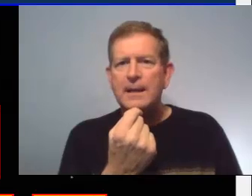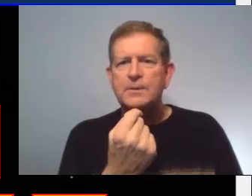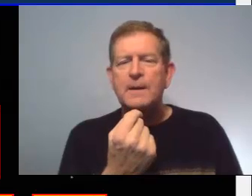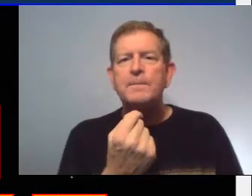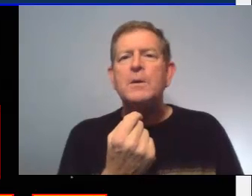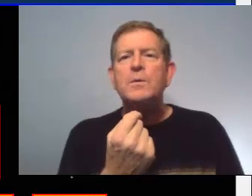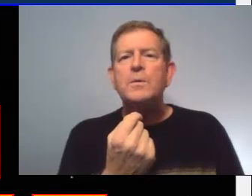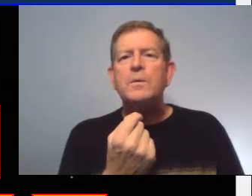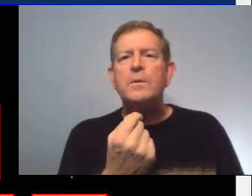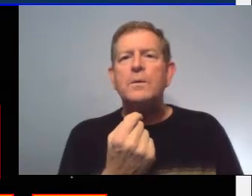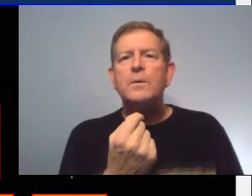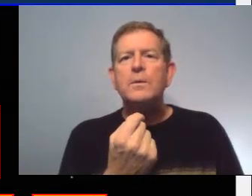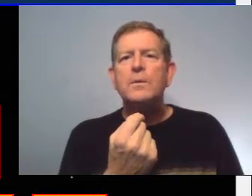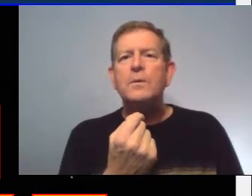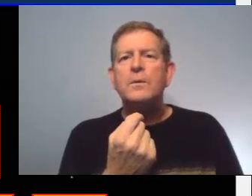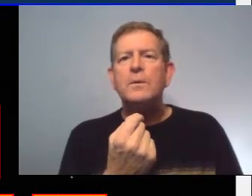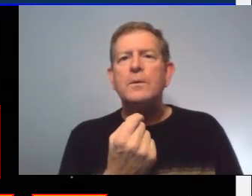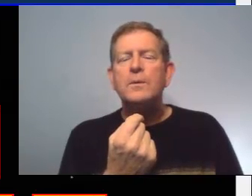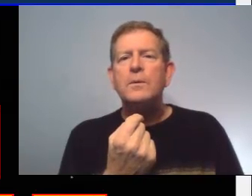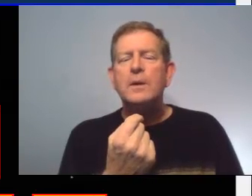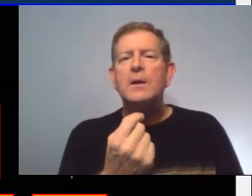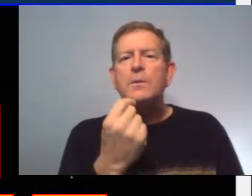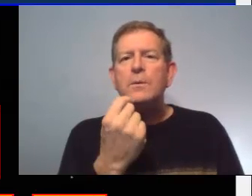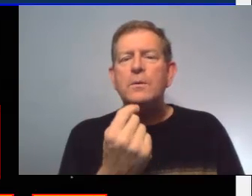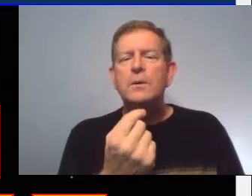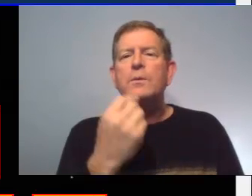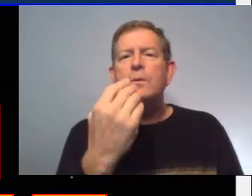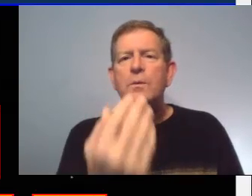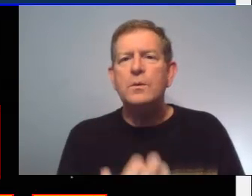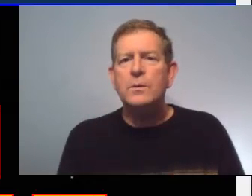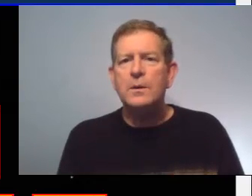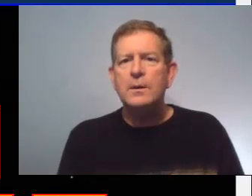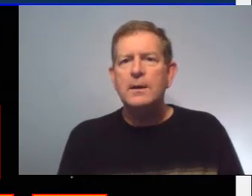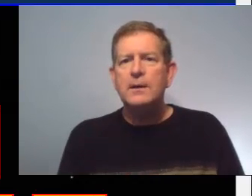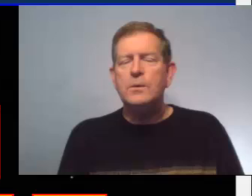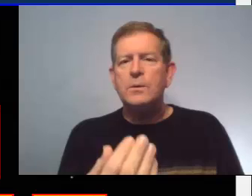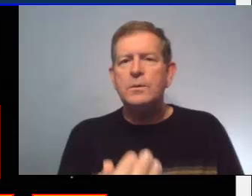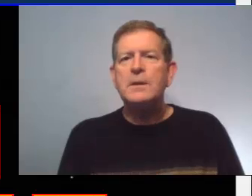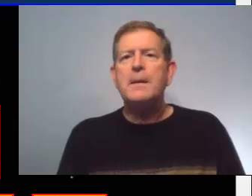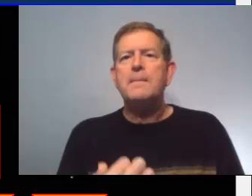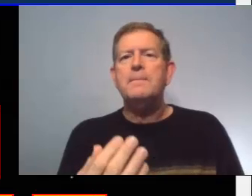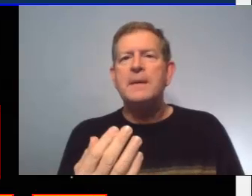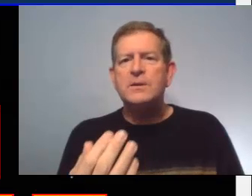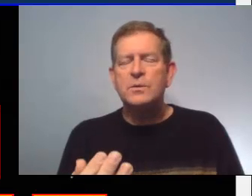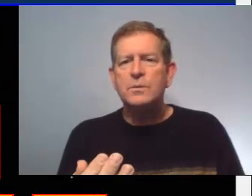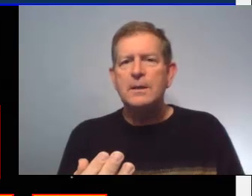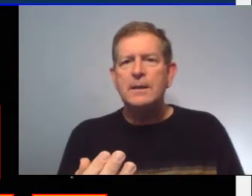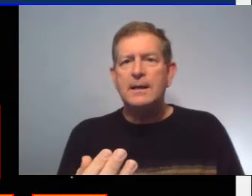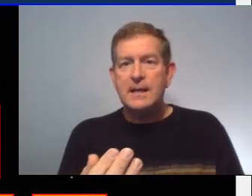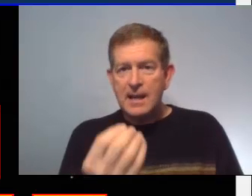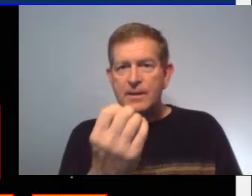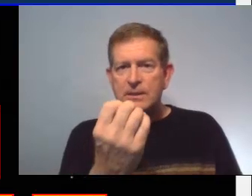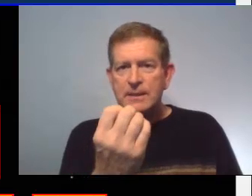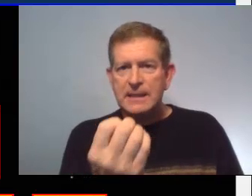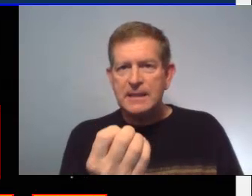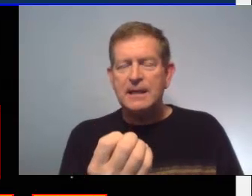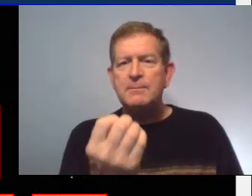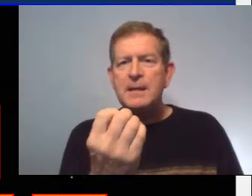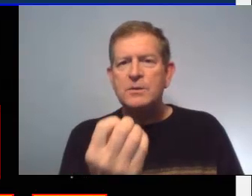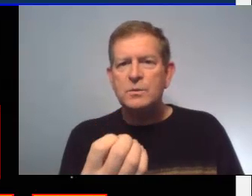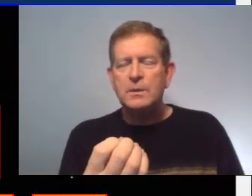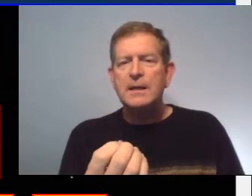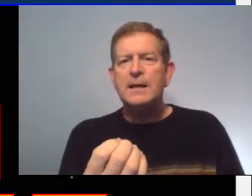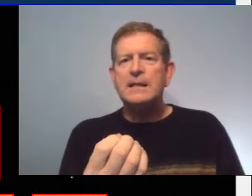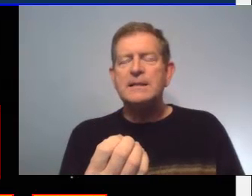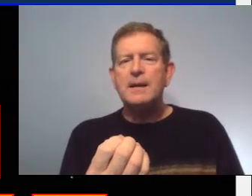opening in my lips. U, U, U, U, une maison. And again, the sound I